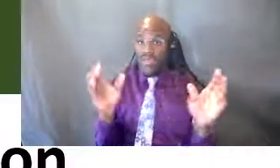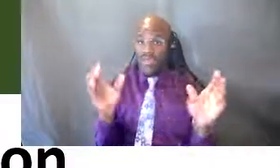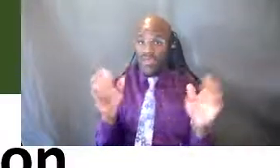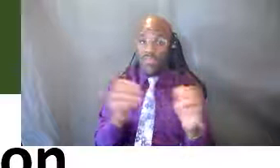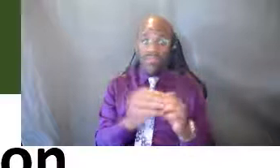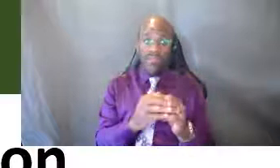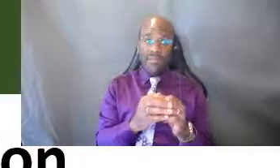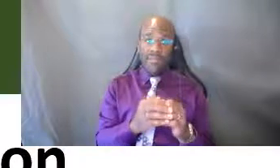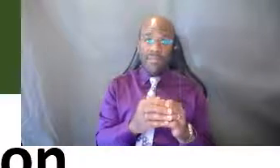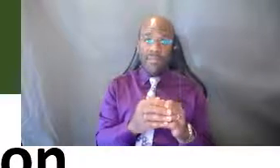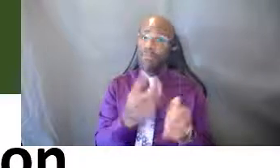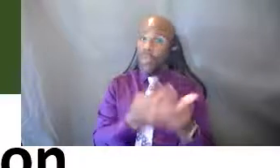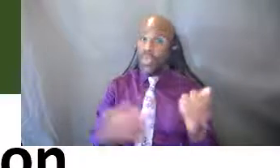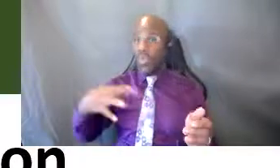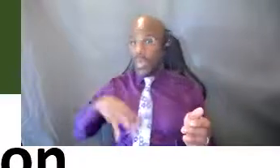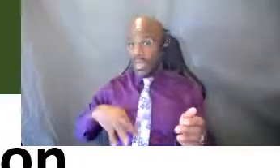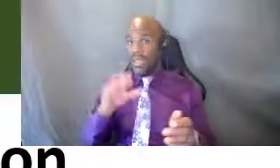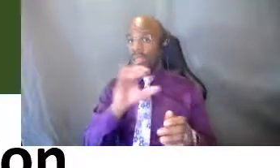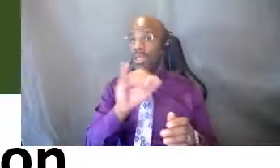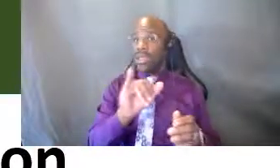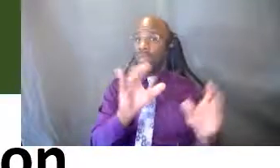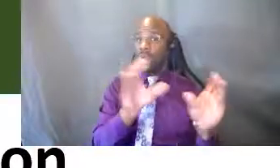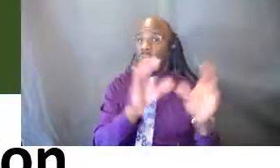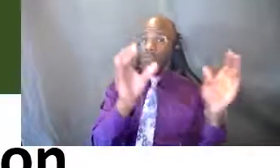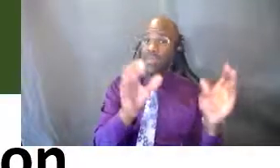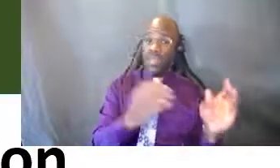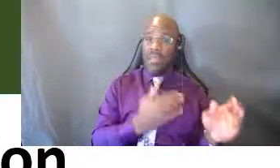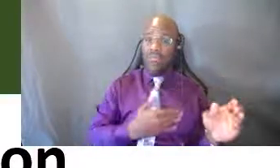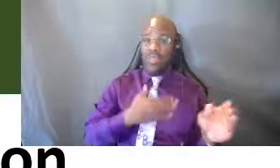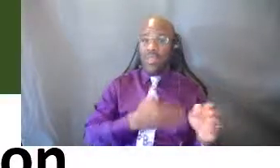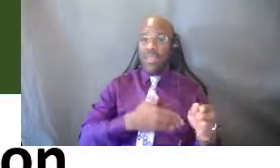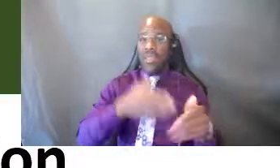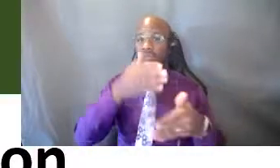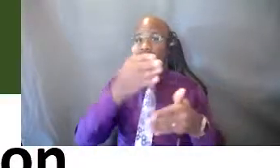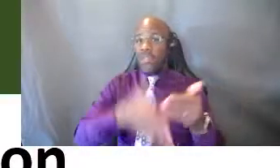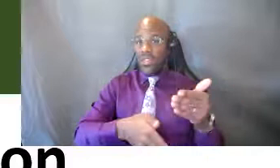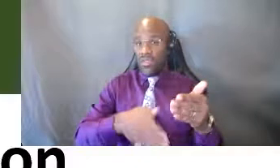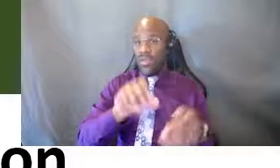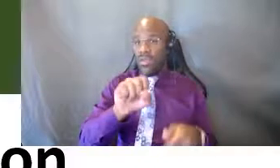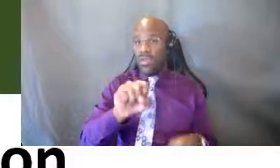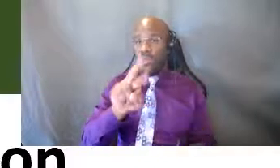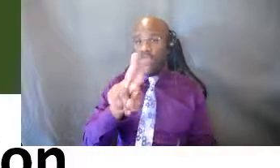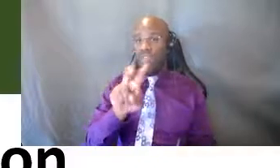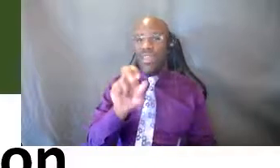make sure you complete the survey at the end of the presentation.